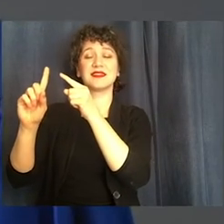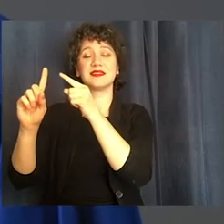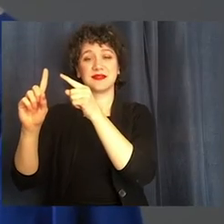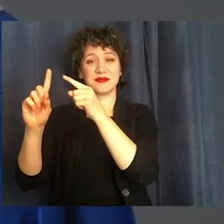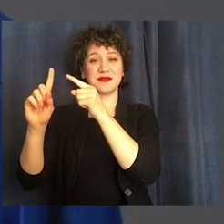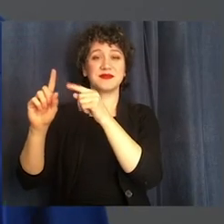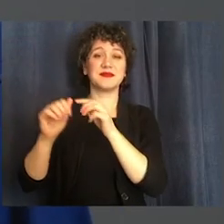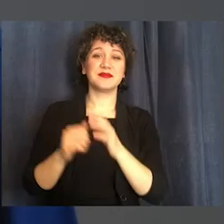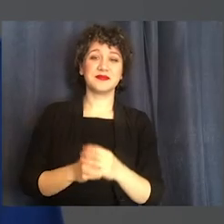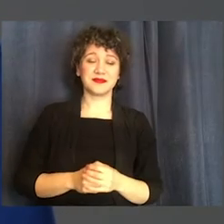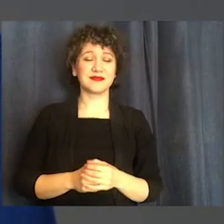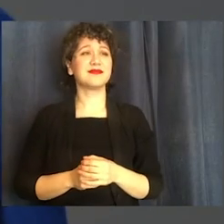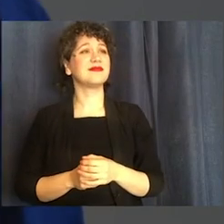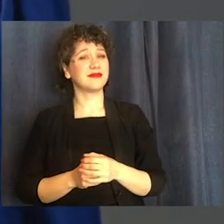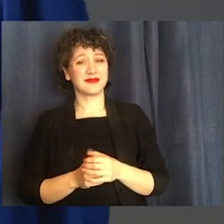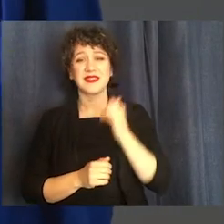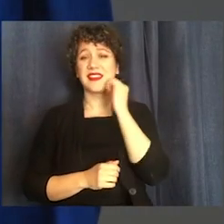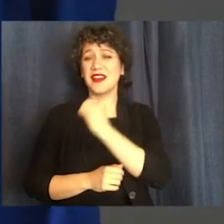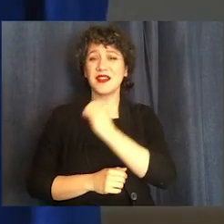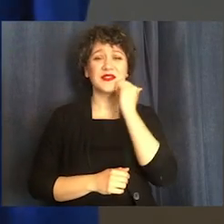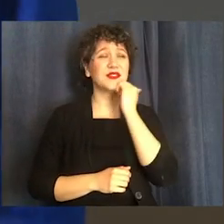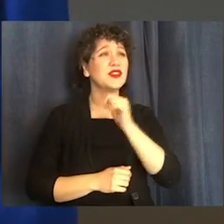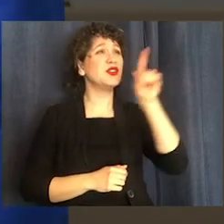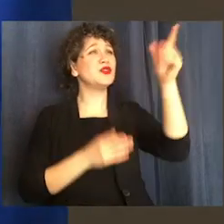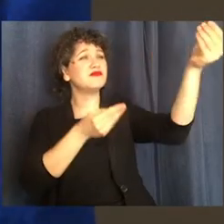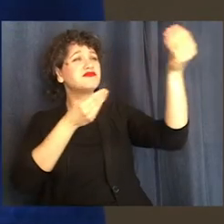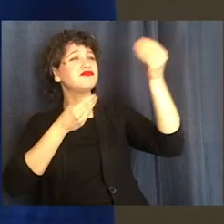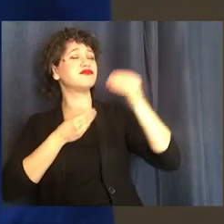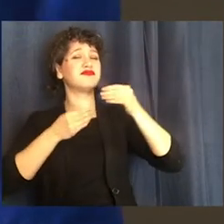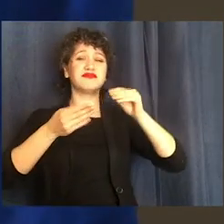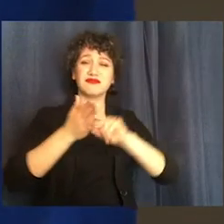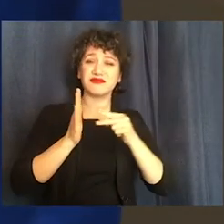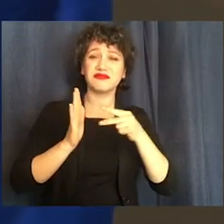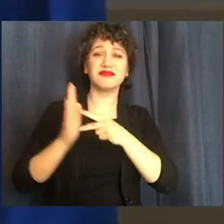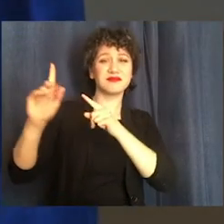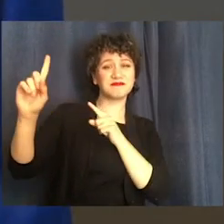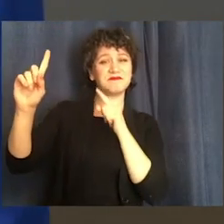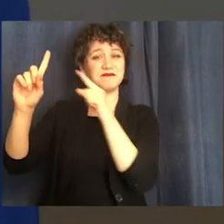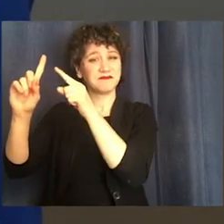purpose. In every way, no.